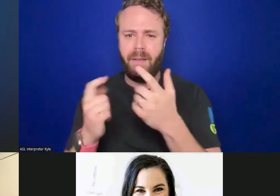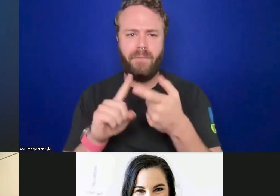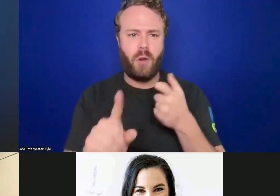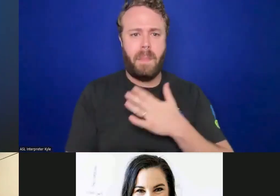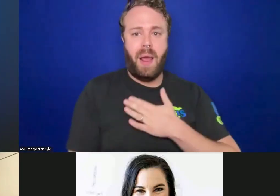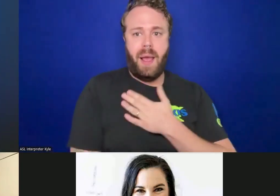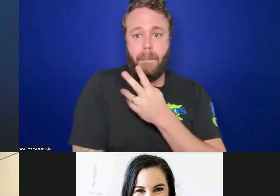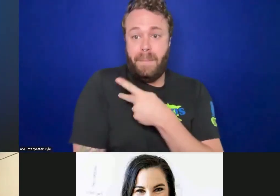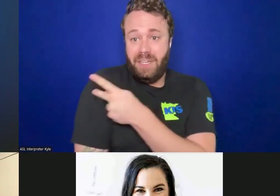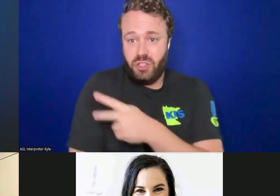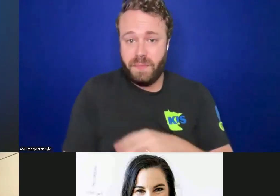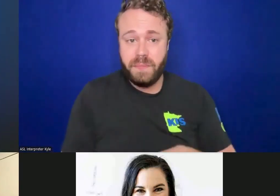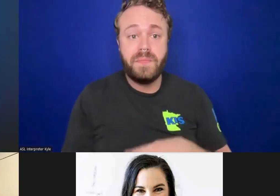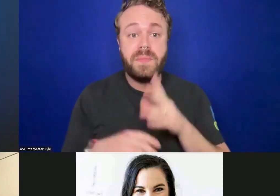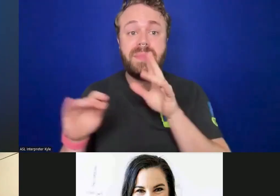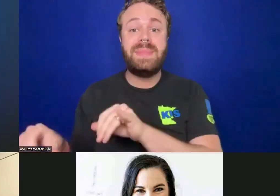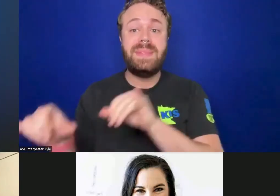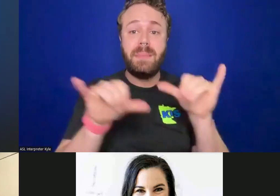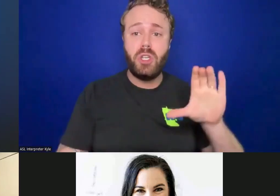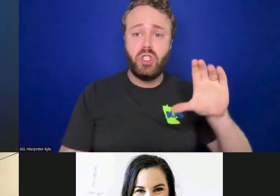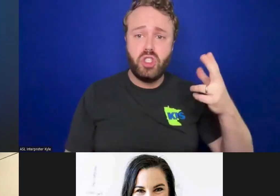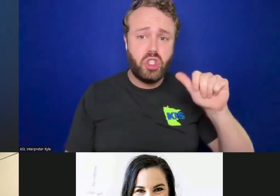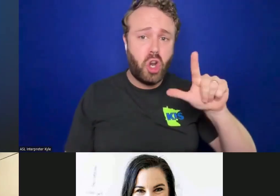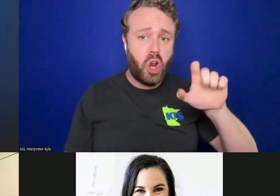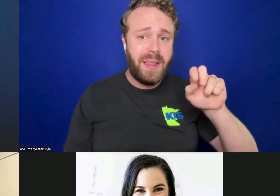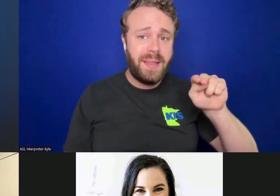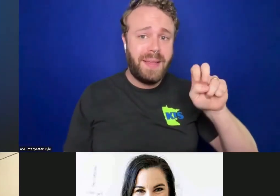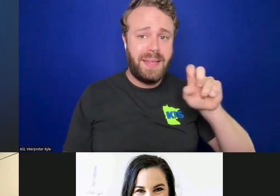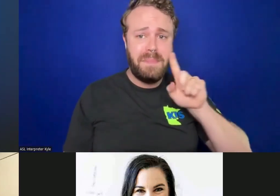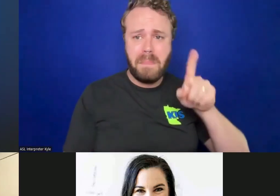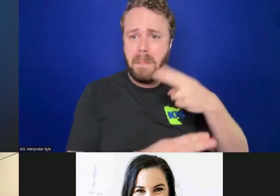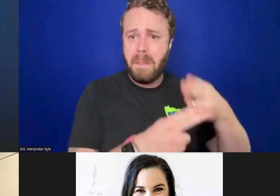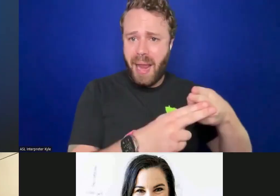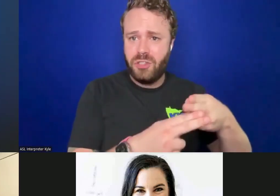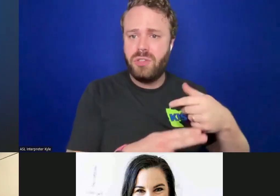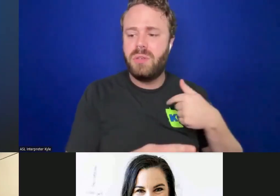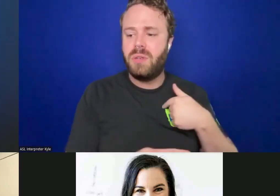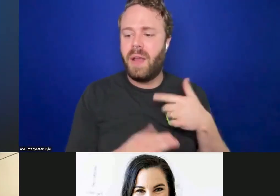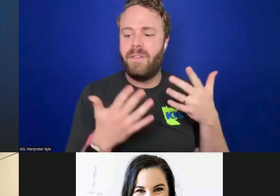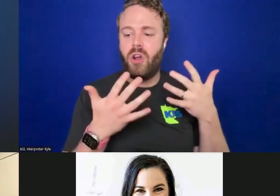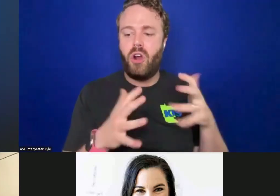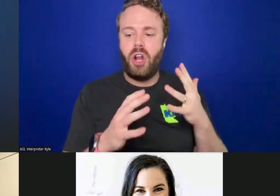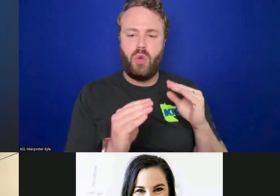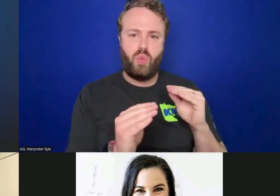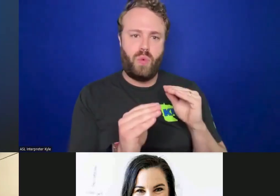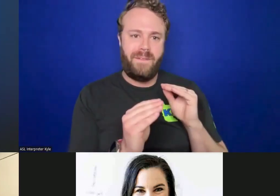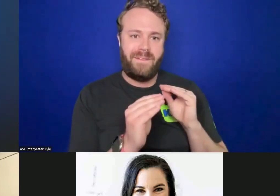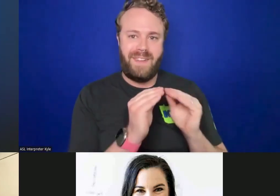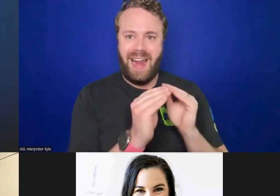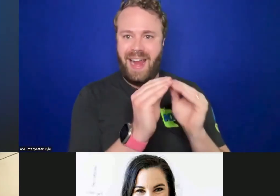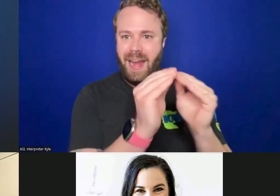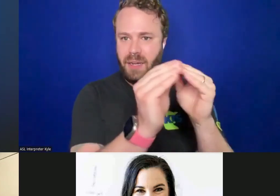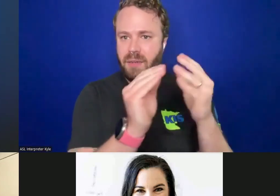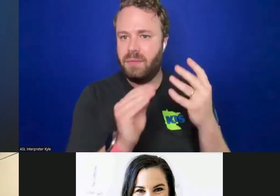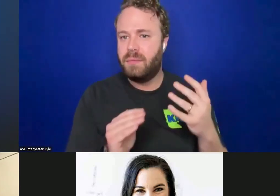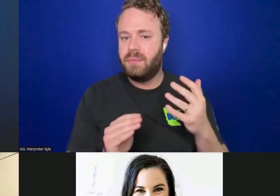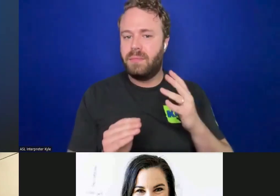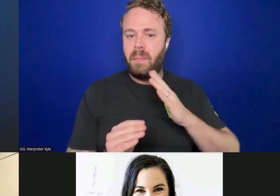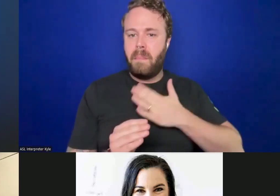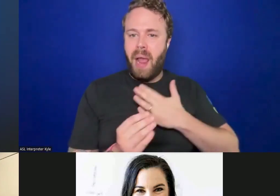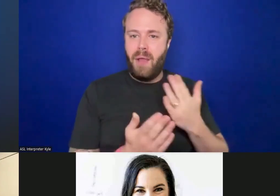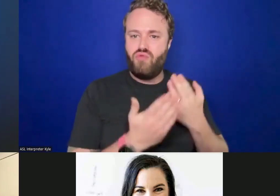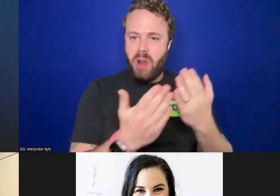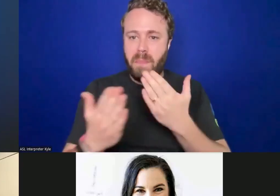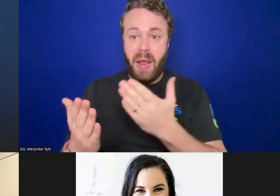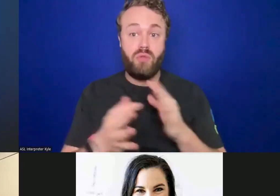modeled, I've started to refine the conversations that I have with the patients that I'm serving to start with flu